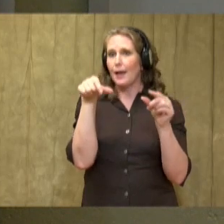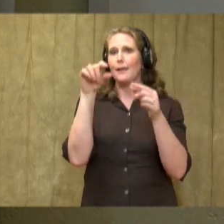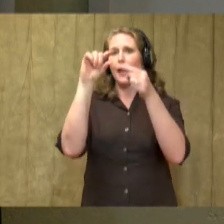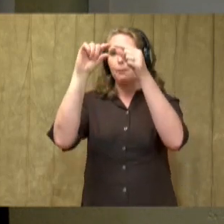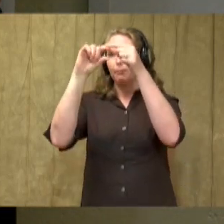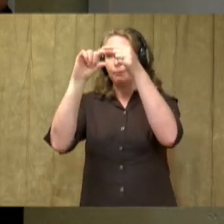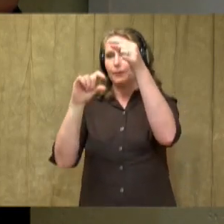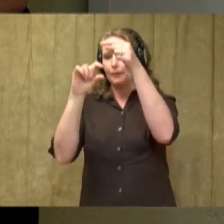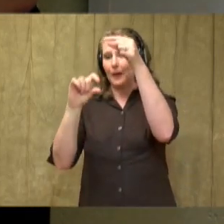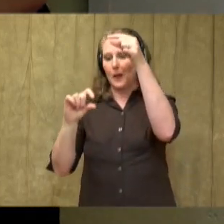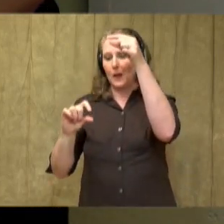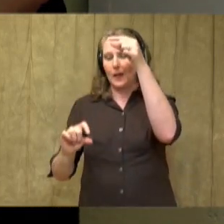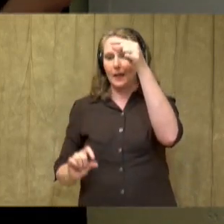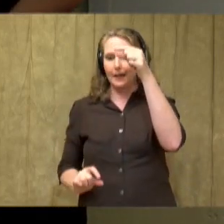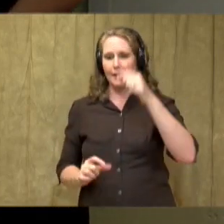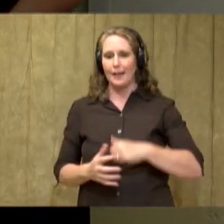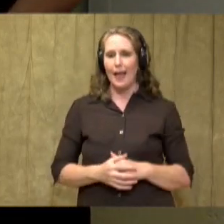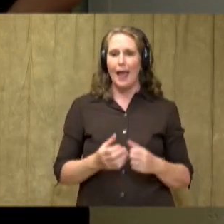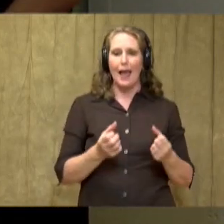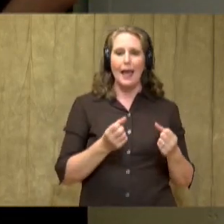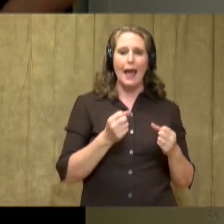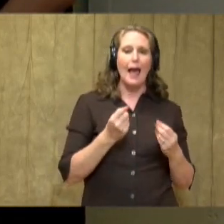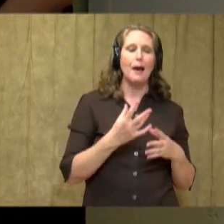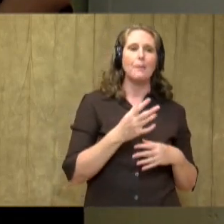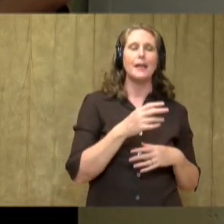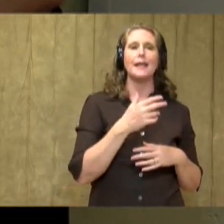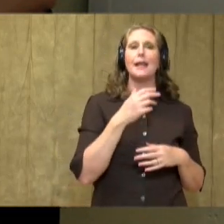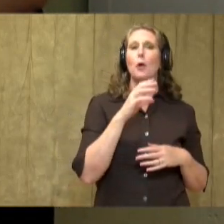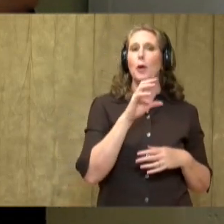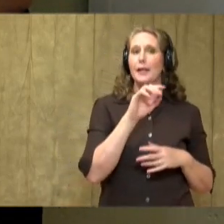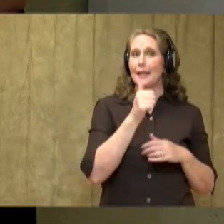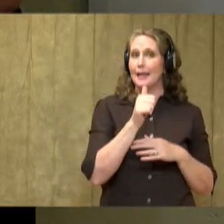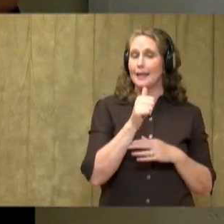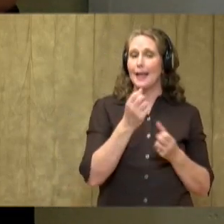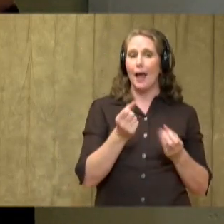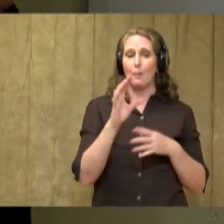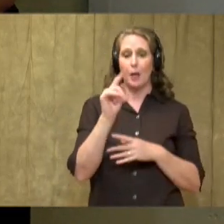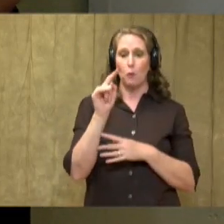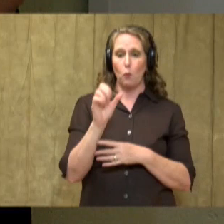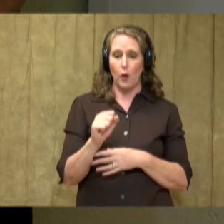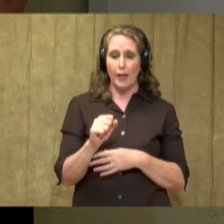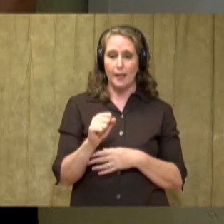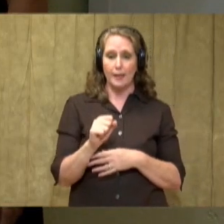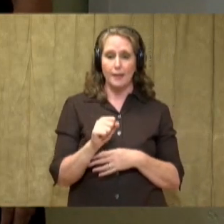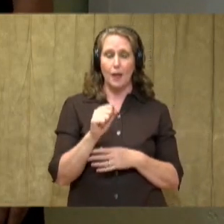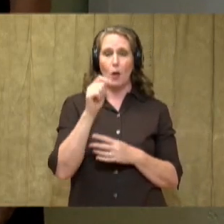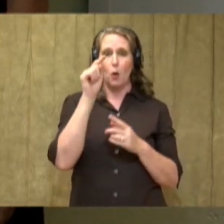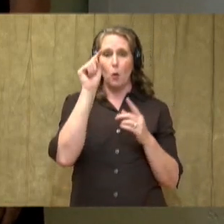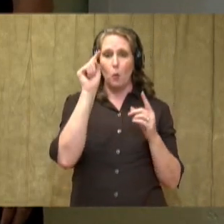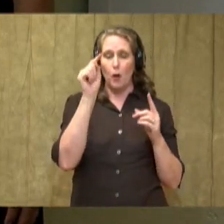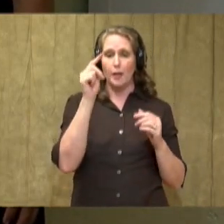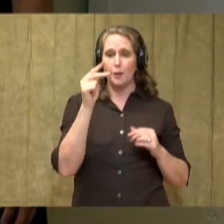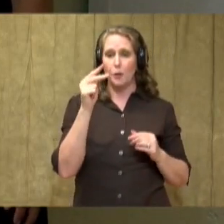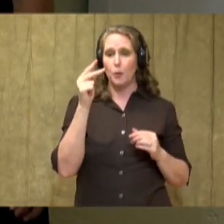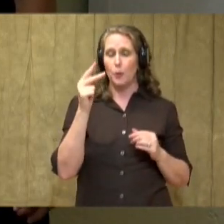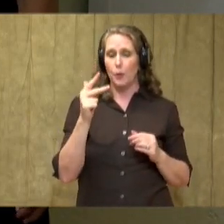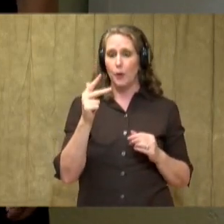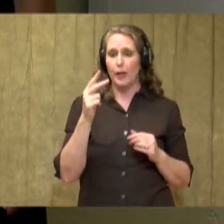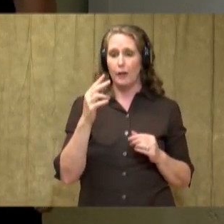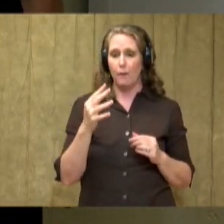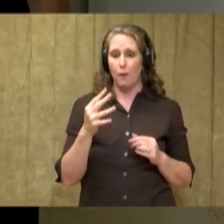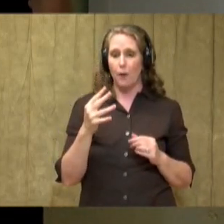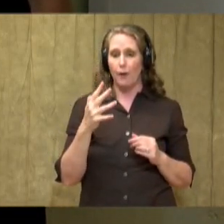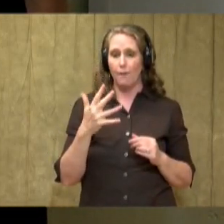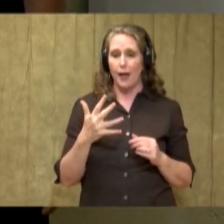tens and how many ones? Well, let's count. 1, 2, 3,